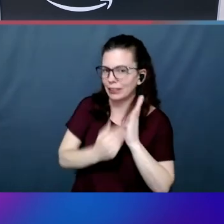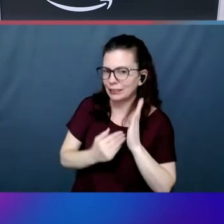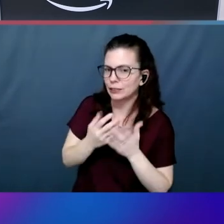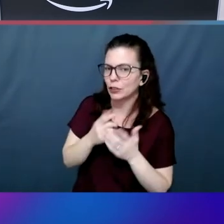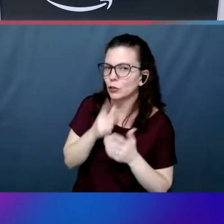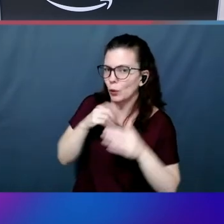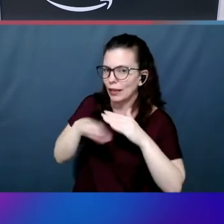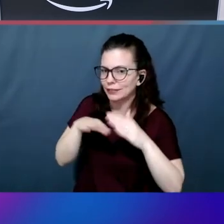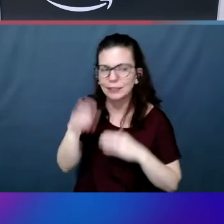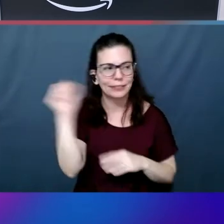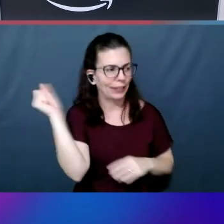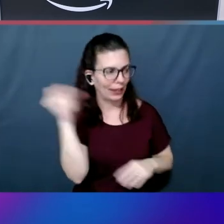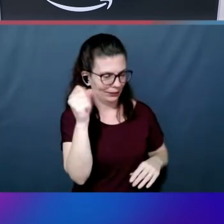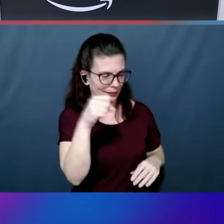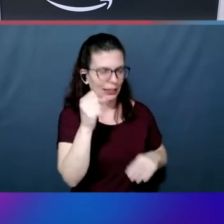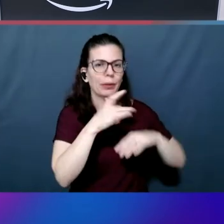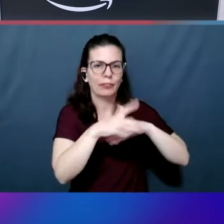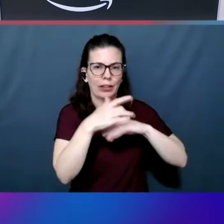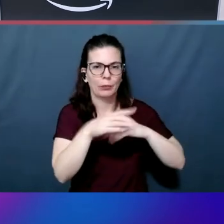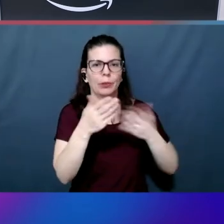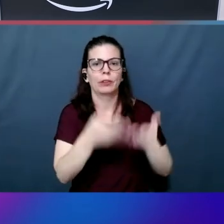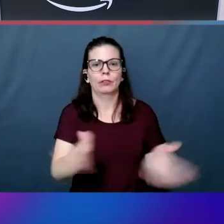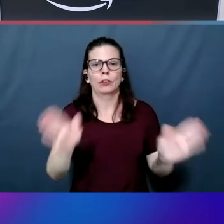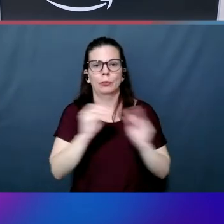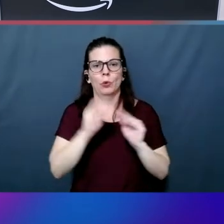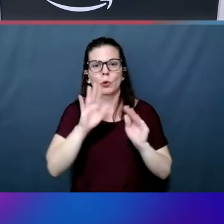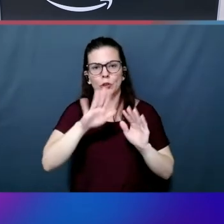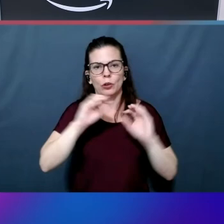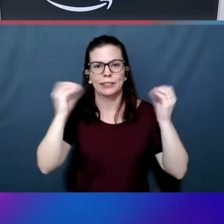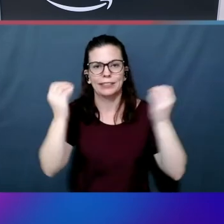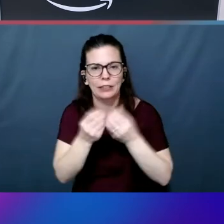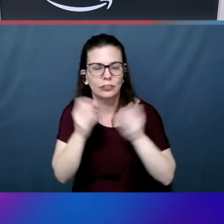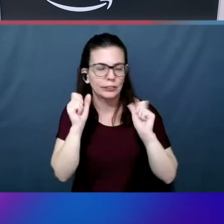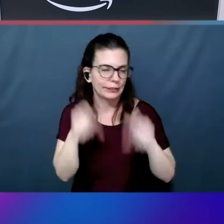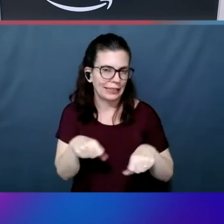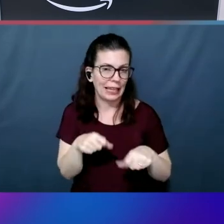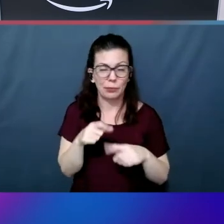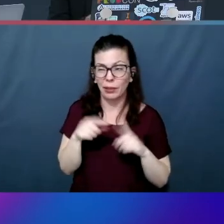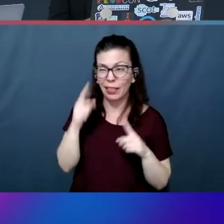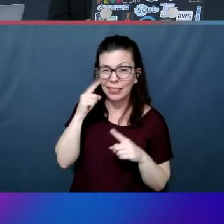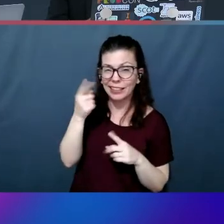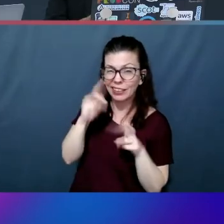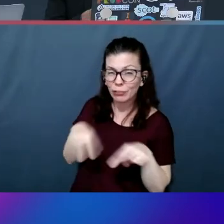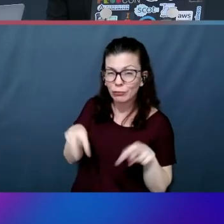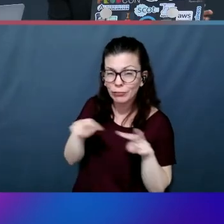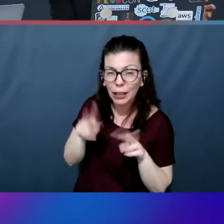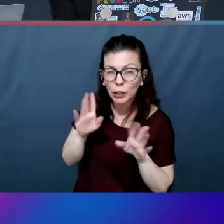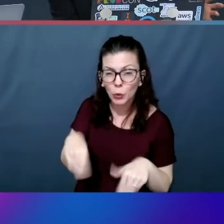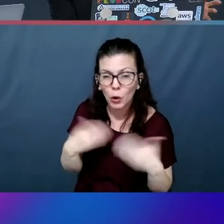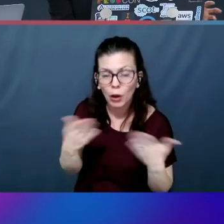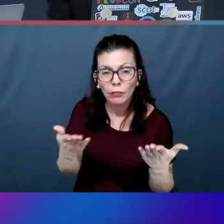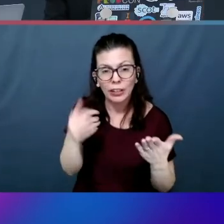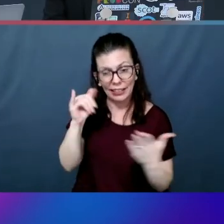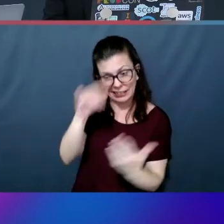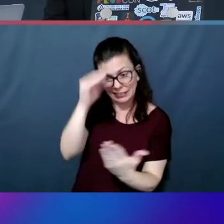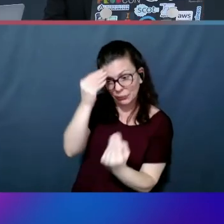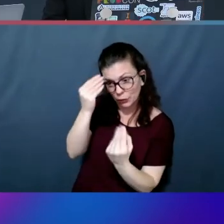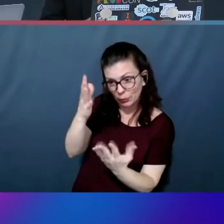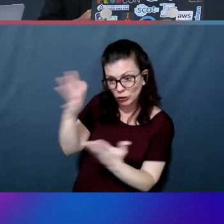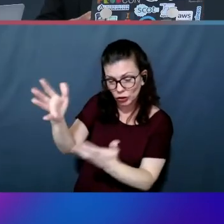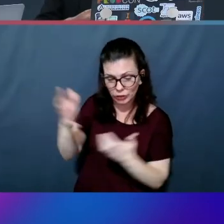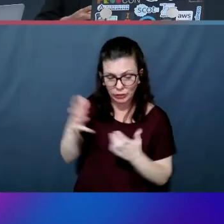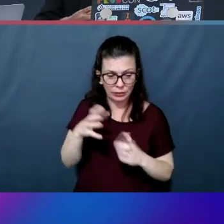to a wider set of your organization. Just think about how much value this could offer if you could take this information outside of just the contact center